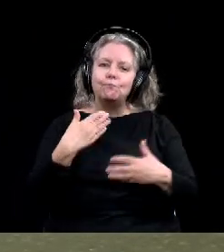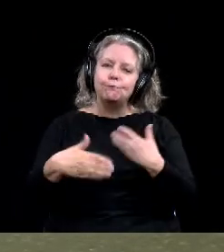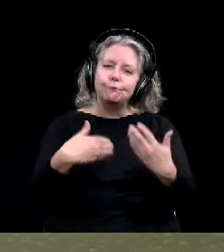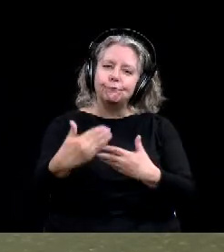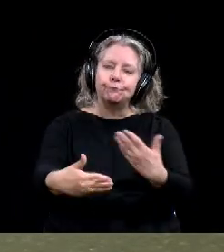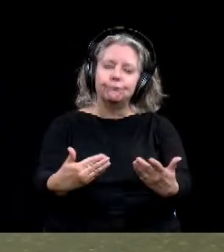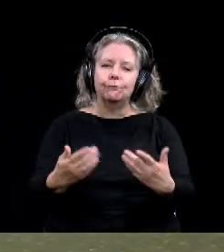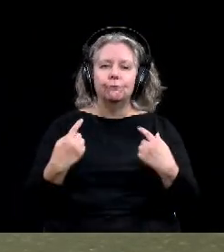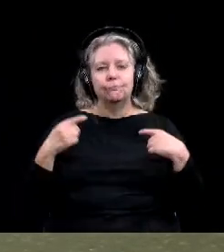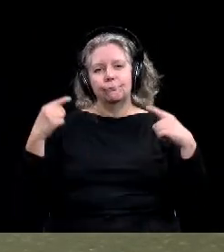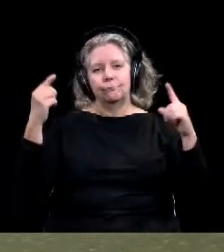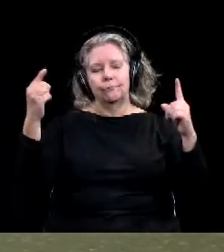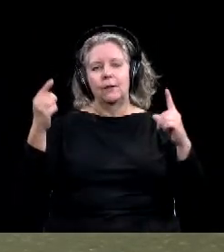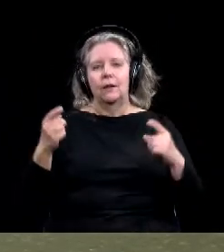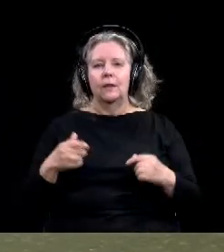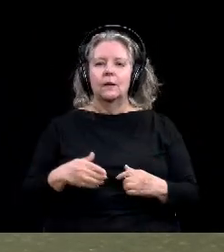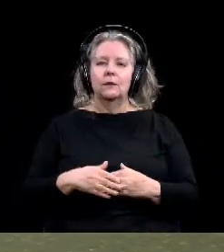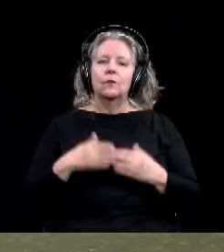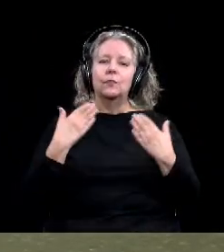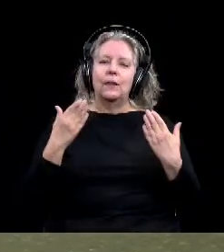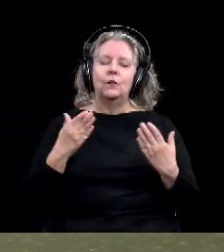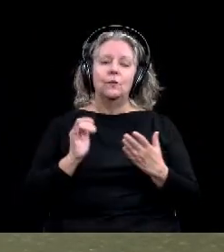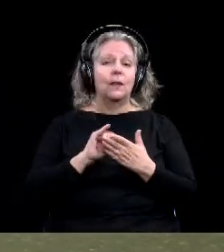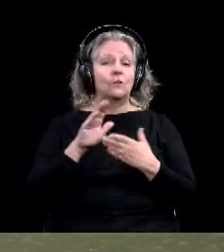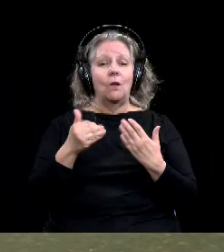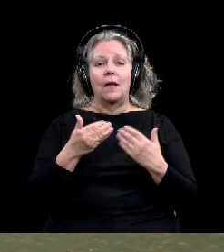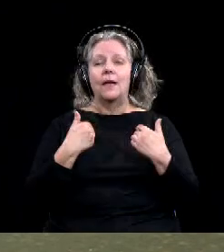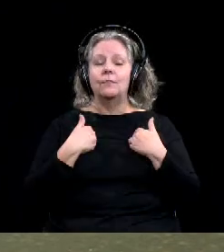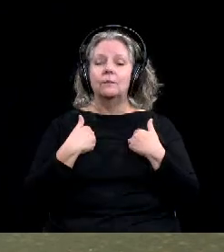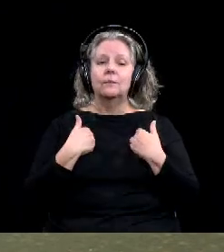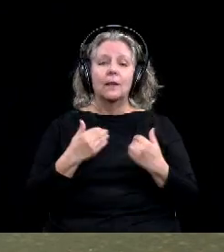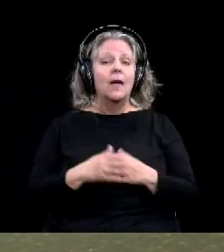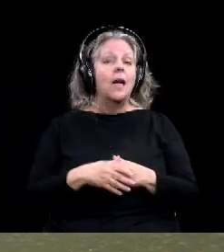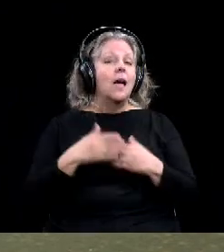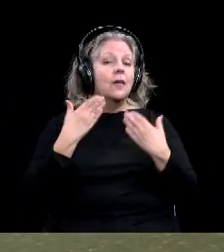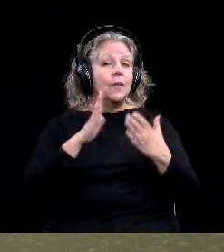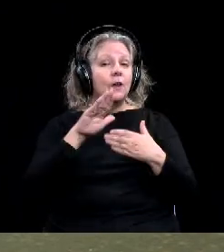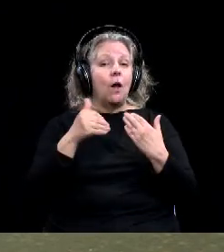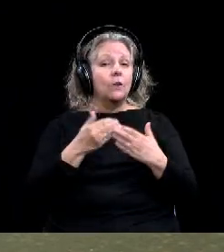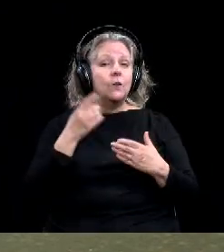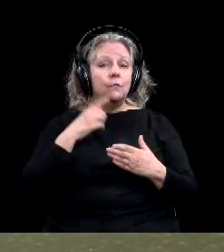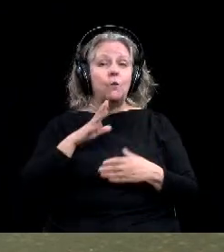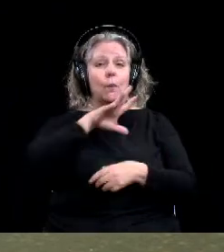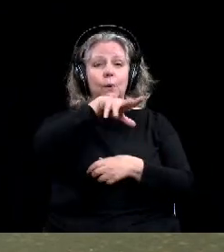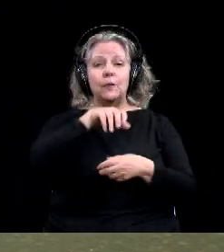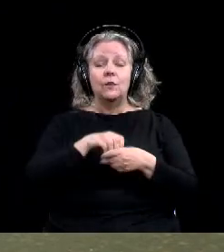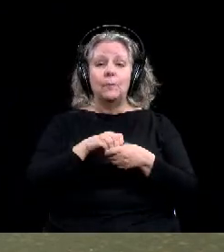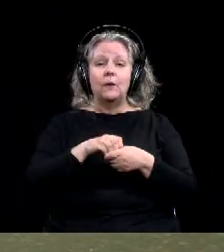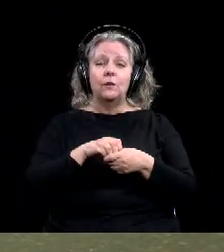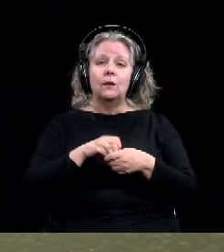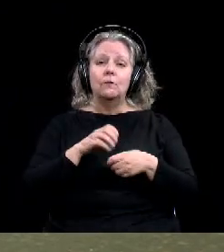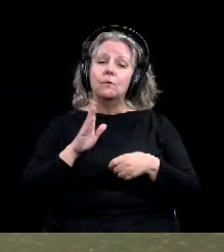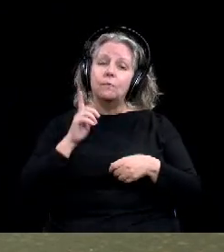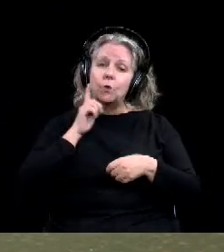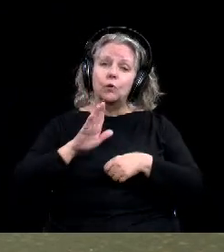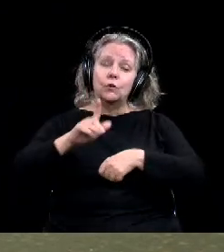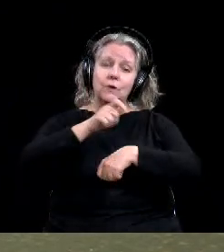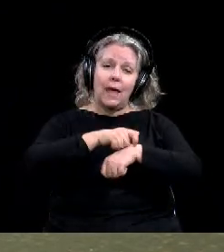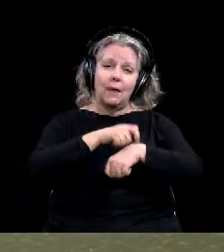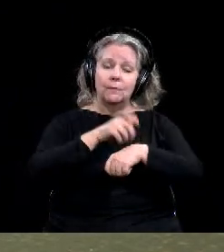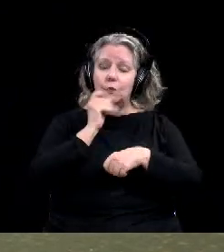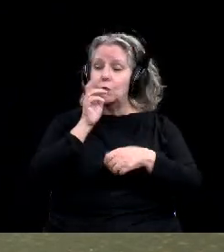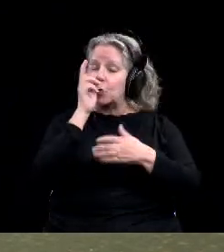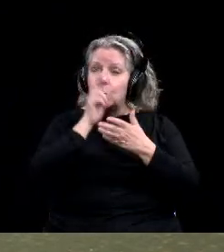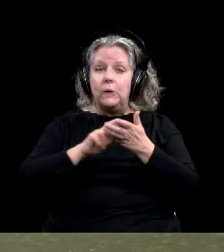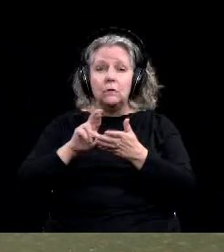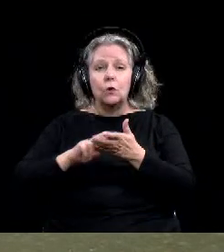all for participating, as always, in the time you give to this and the research and the preparation you get, because I know we do send you some of the questions that we've received and things like that.